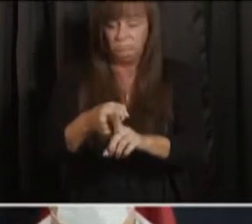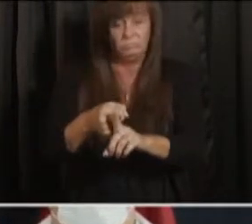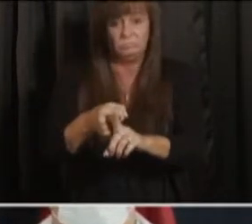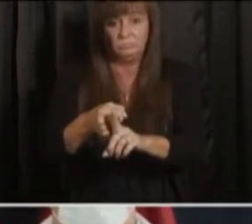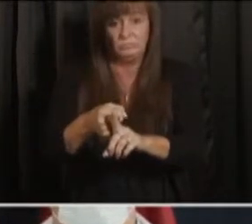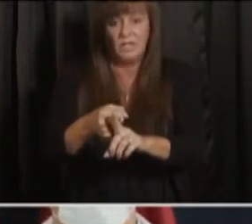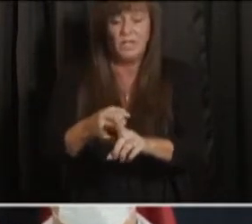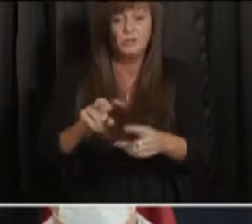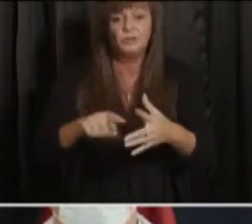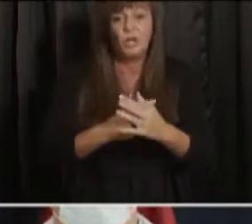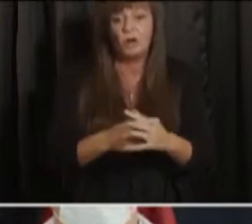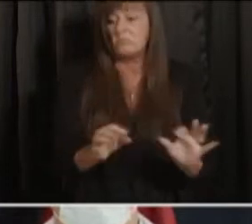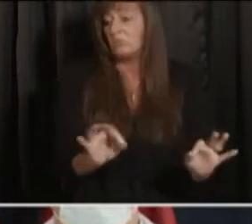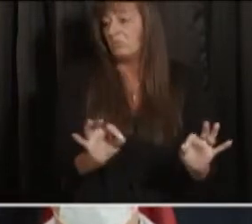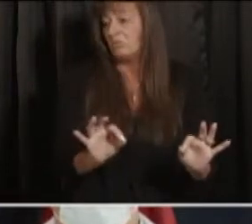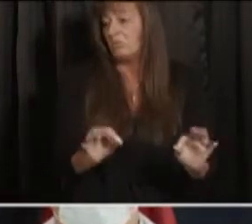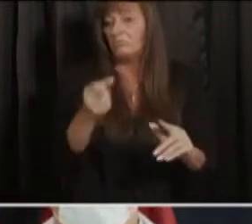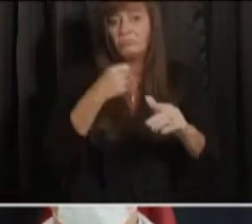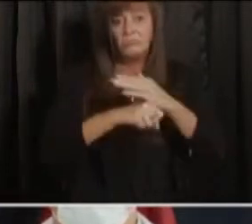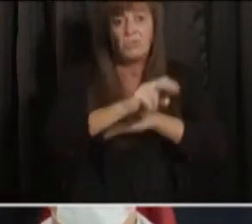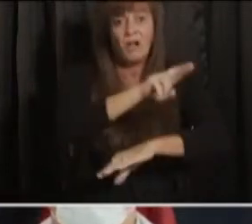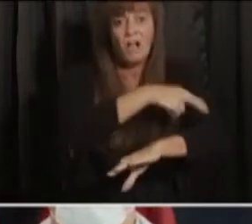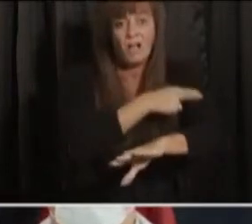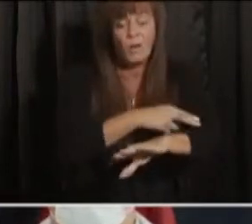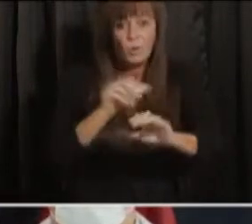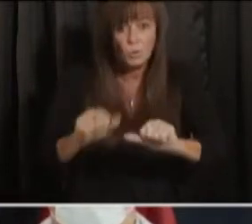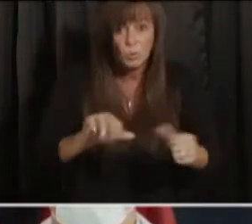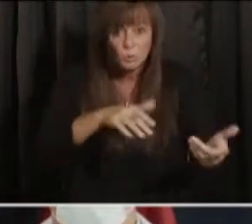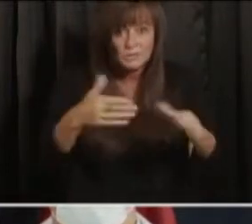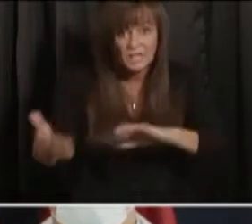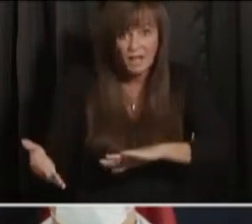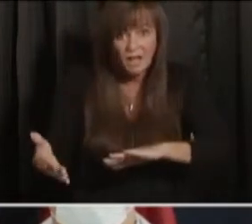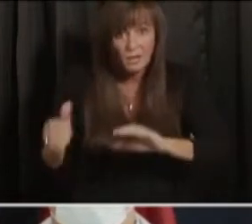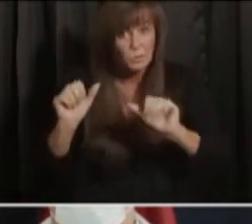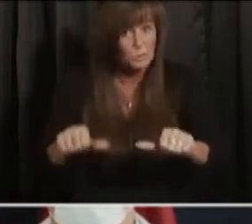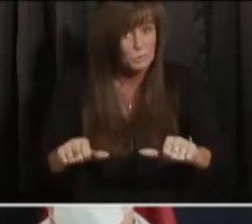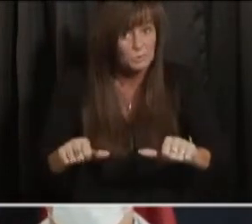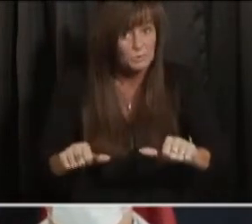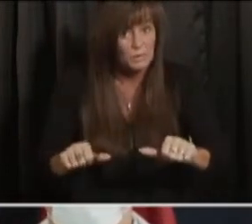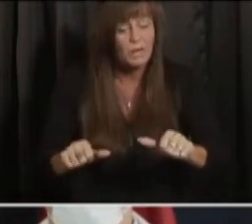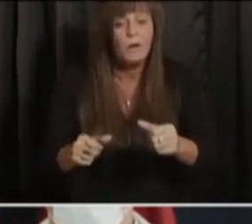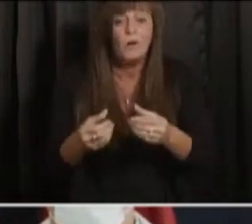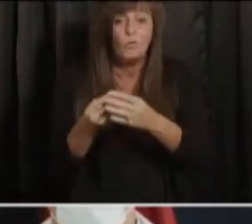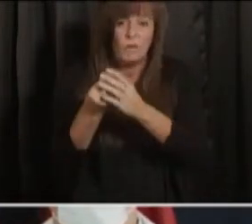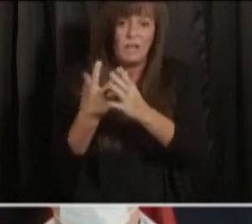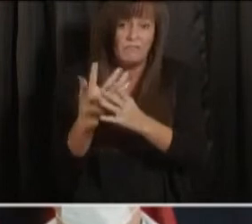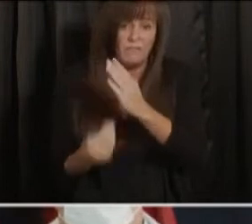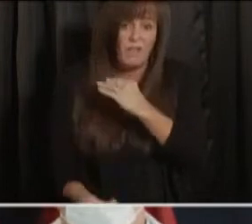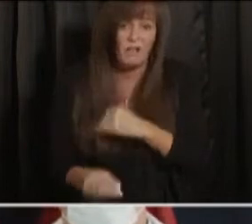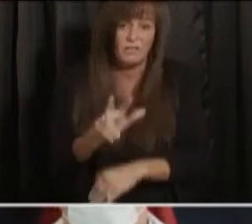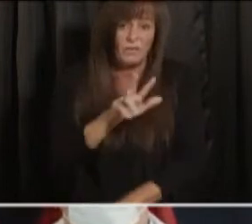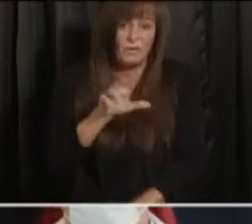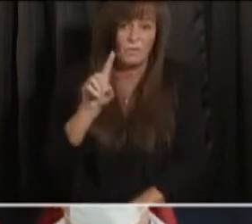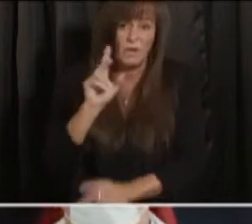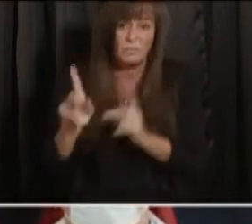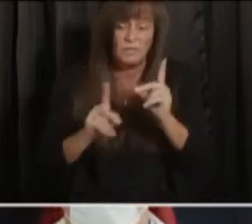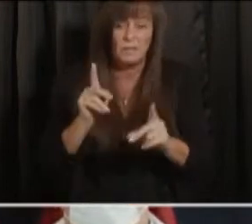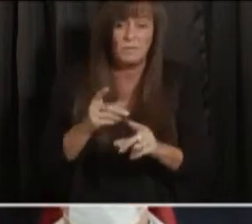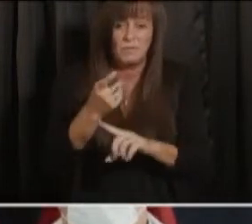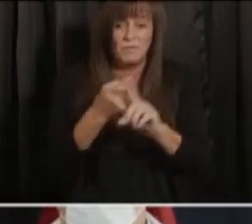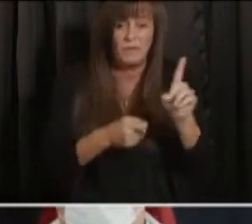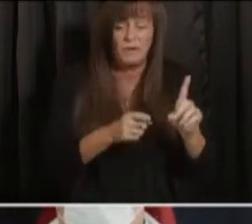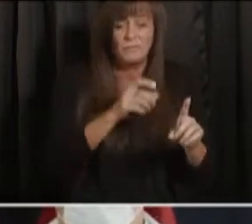minor case, you could be hospitalized, and yes, you could die. We've lost 31 people in the last few months alone, aged 12 to